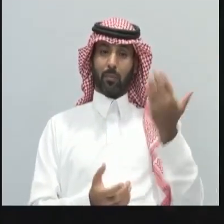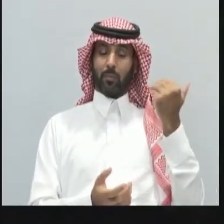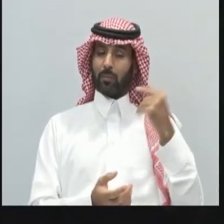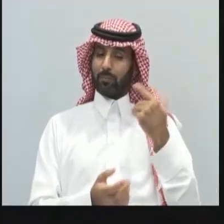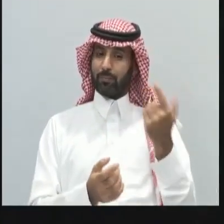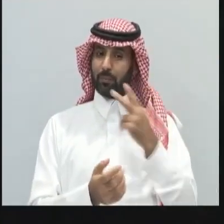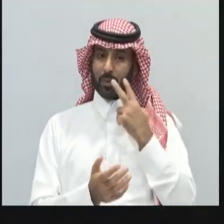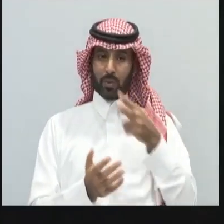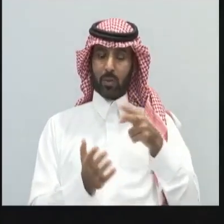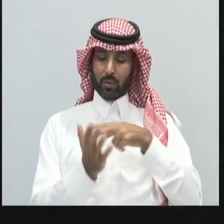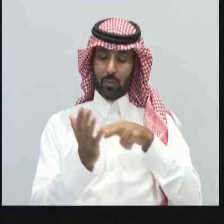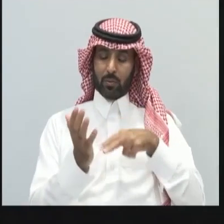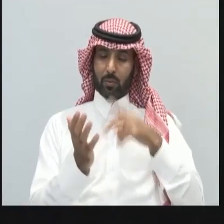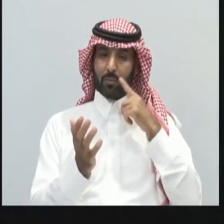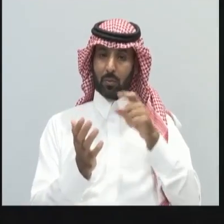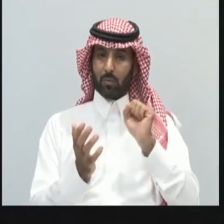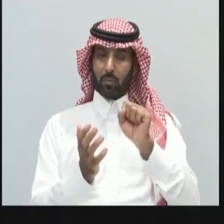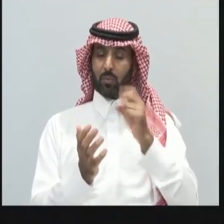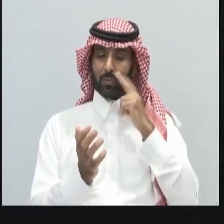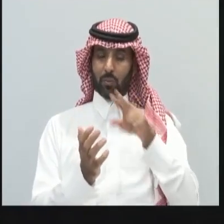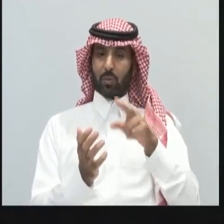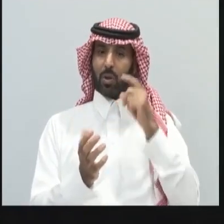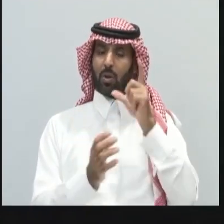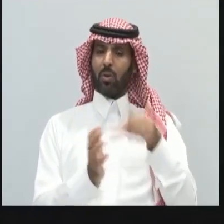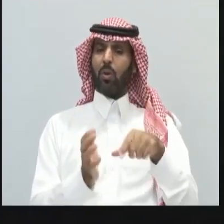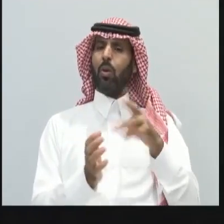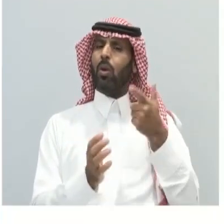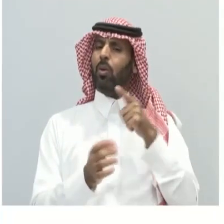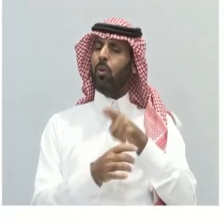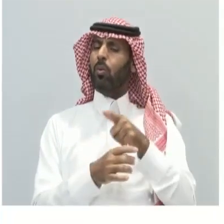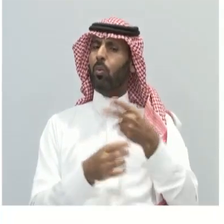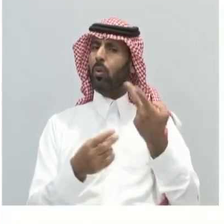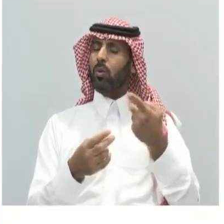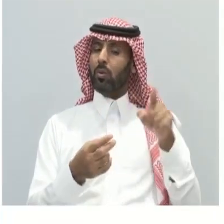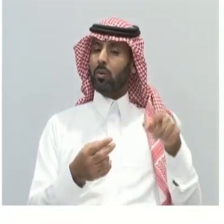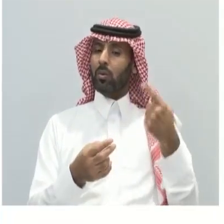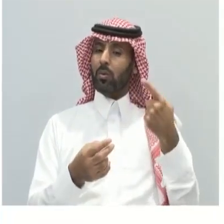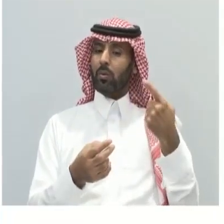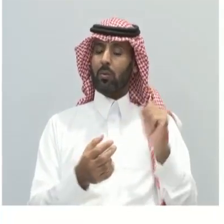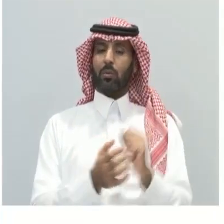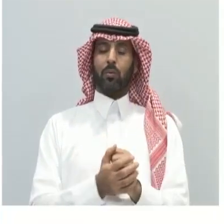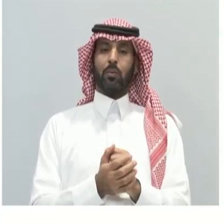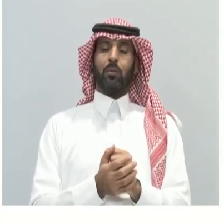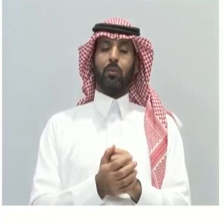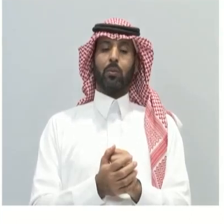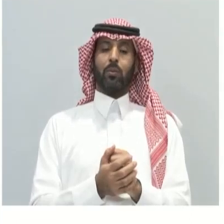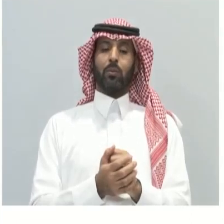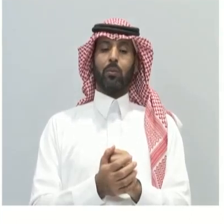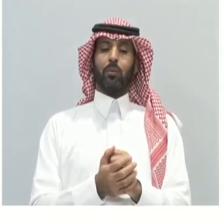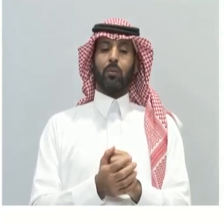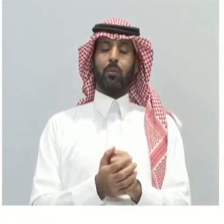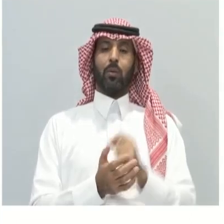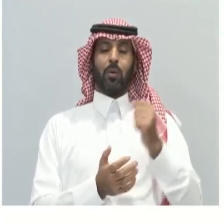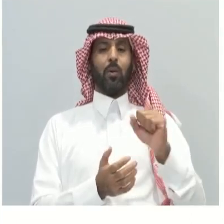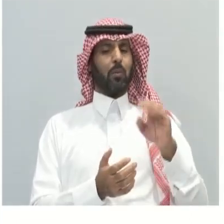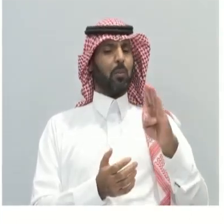that, read the definitions first by yourself so you could tell which is correct. So evolution, is it A